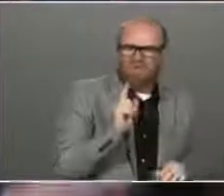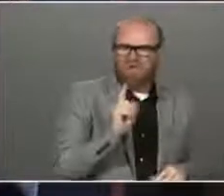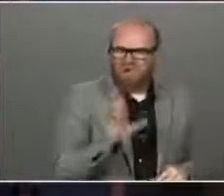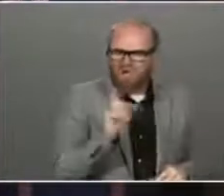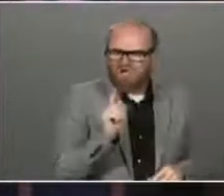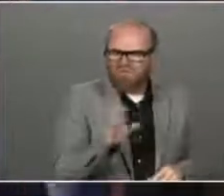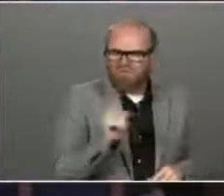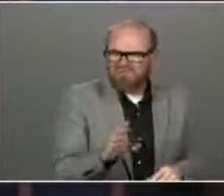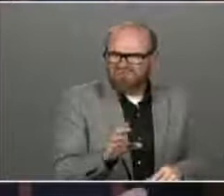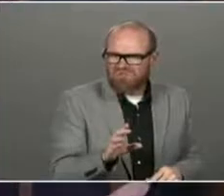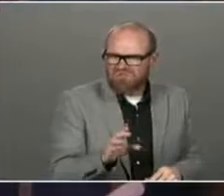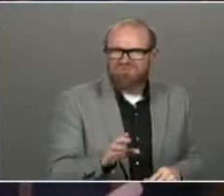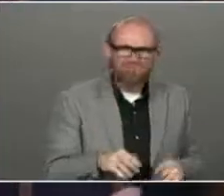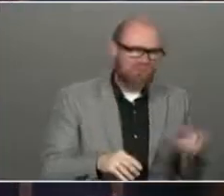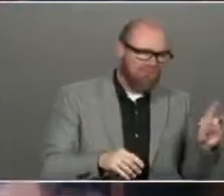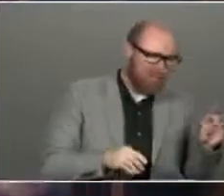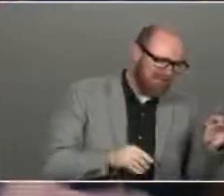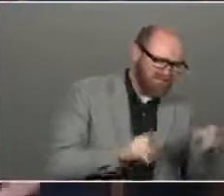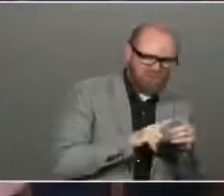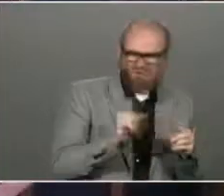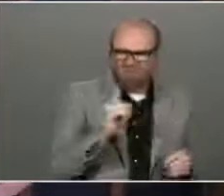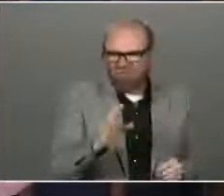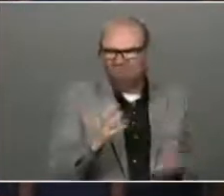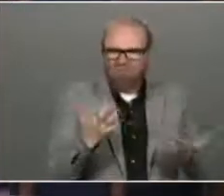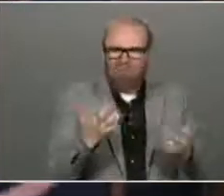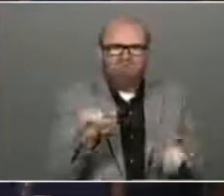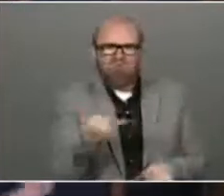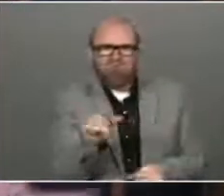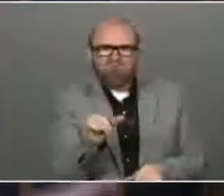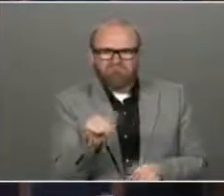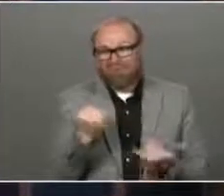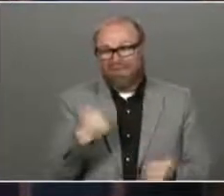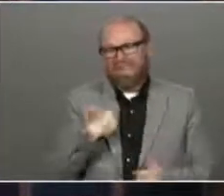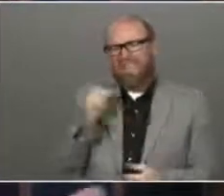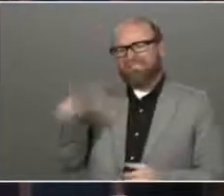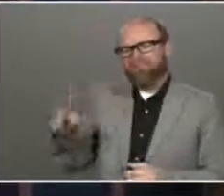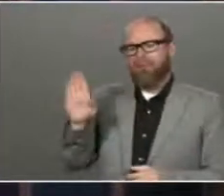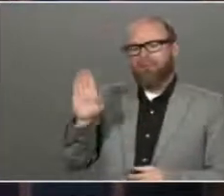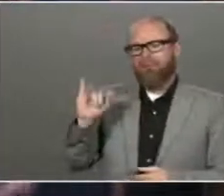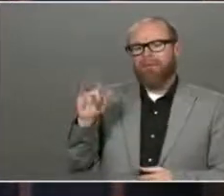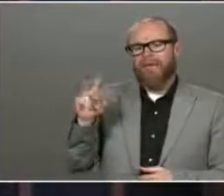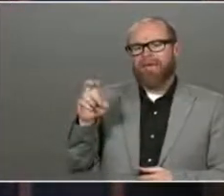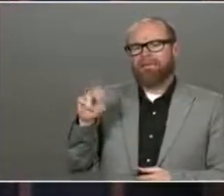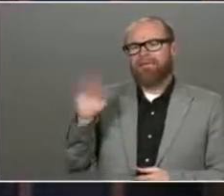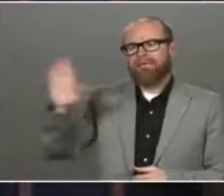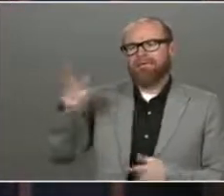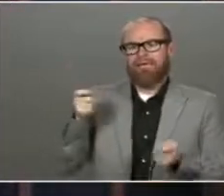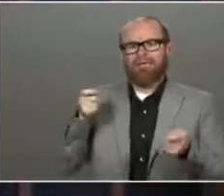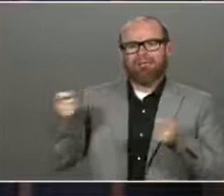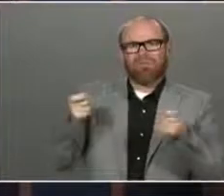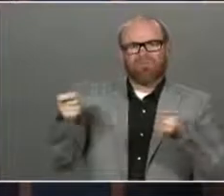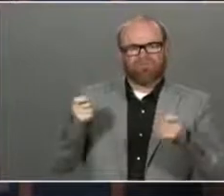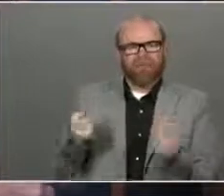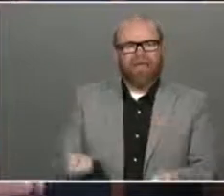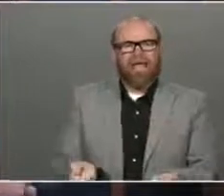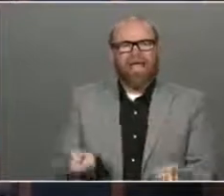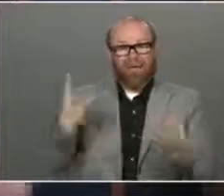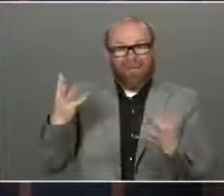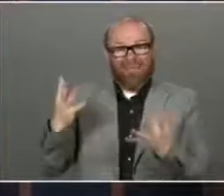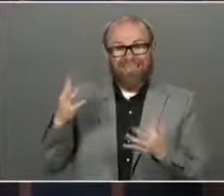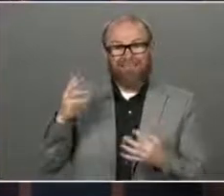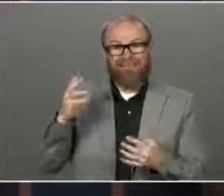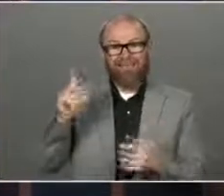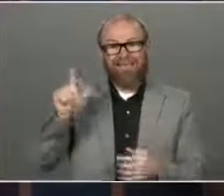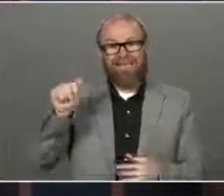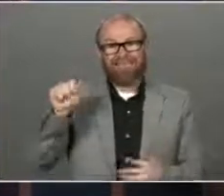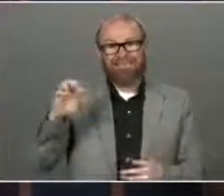difference, but it wasn't a significant difference. And then I asked, do you know how many leases the Biden administration has done in the past year and a half? And it's zero.